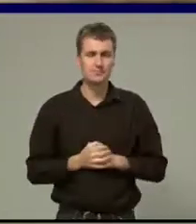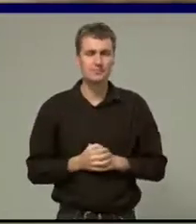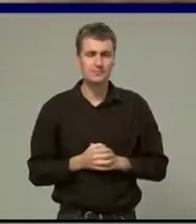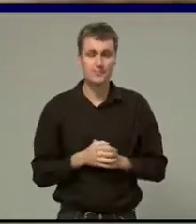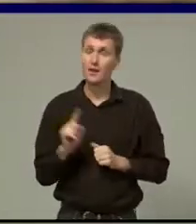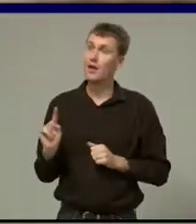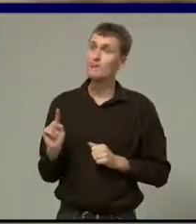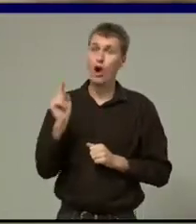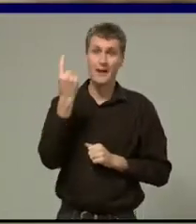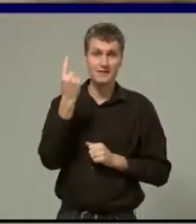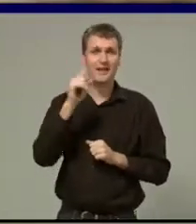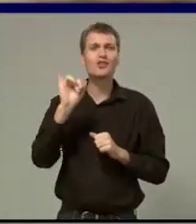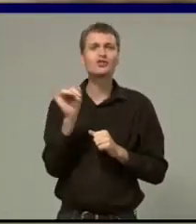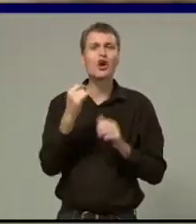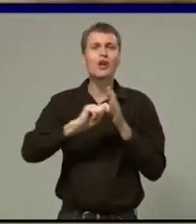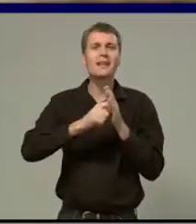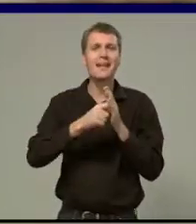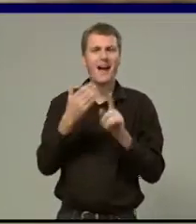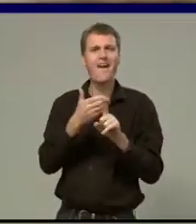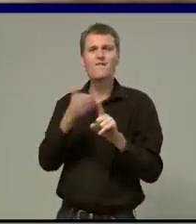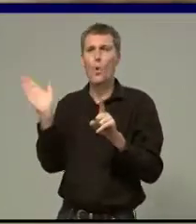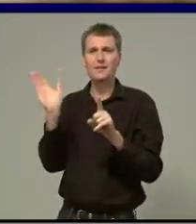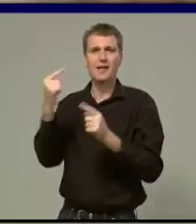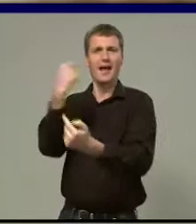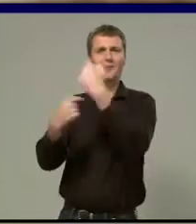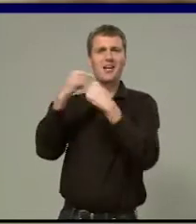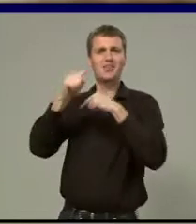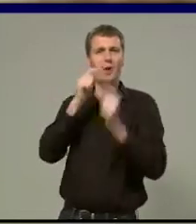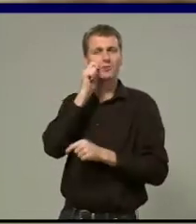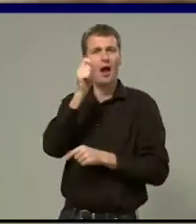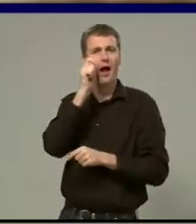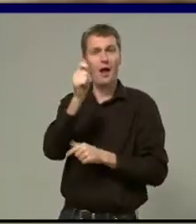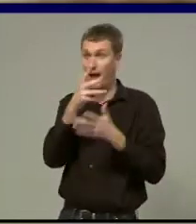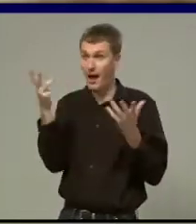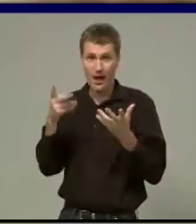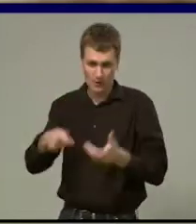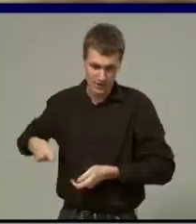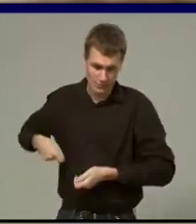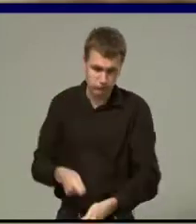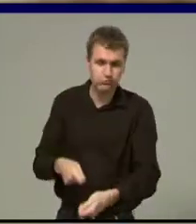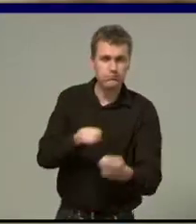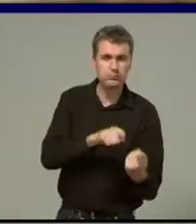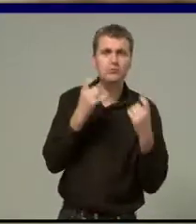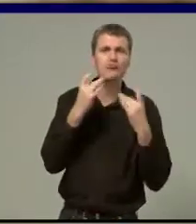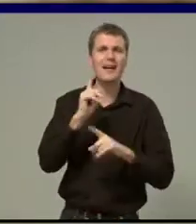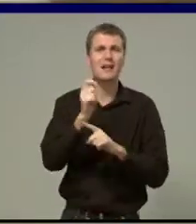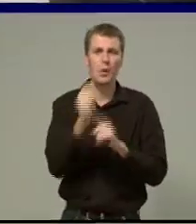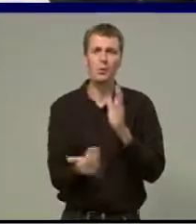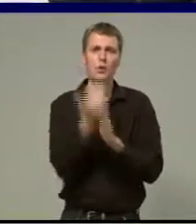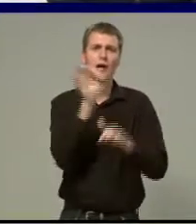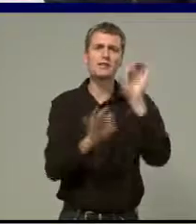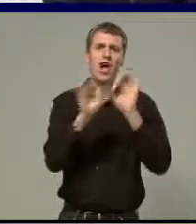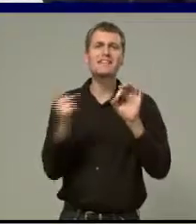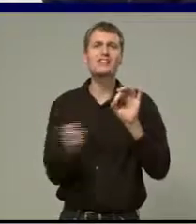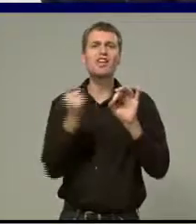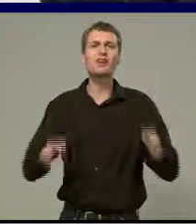Key avoided spying accusations this week by turning the first sod for the University of Canterbury's Science and Engineering precinct.